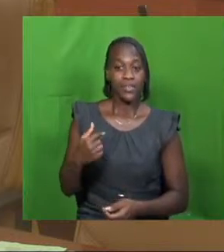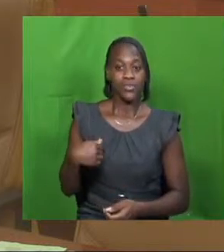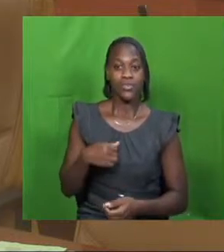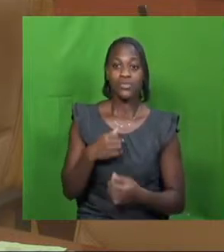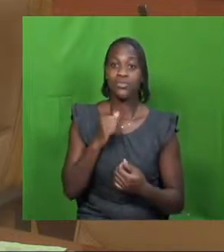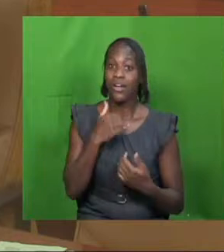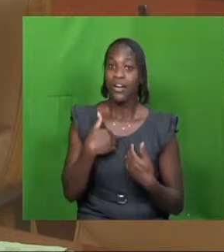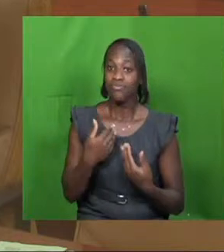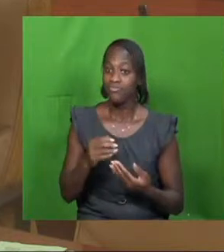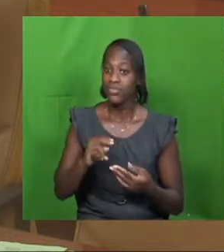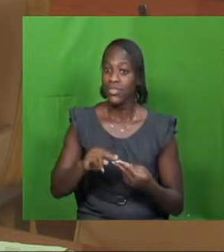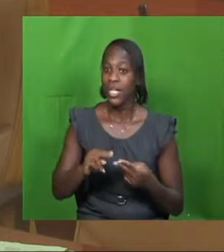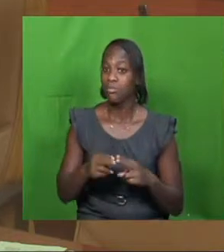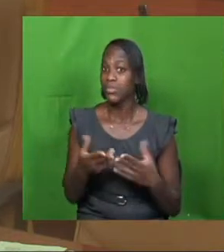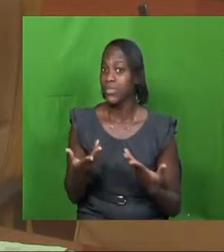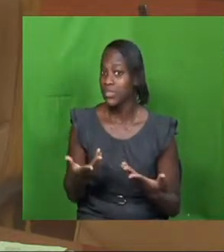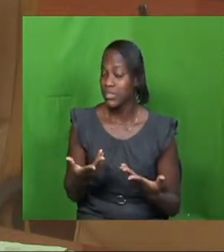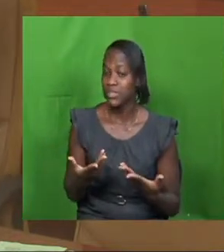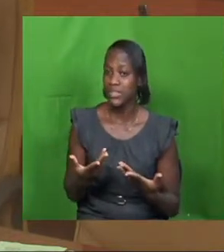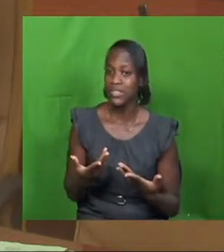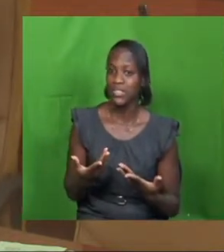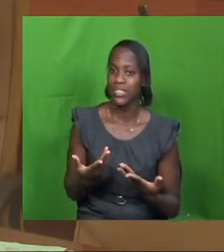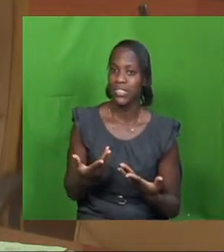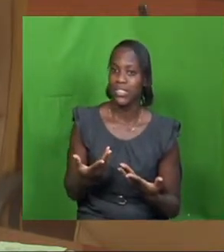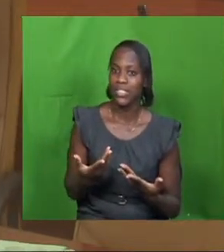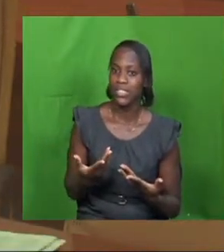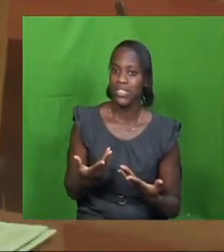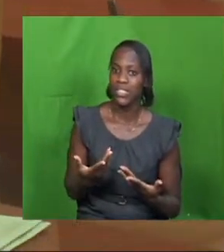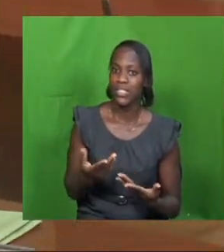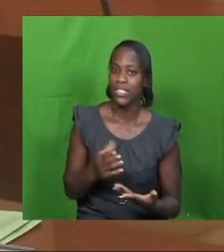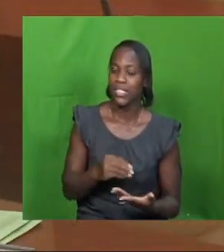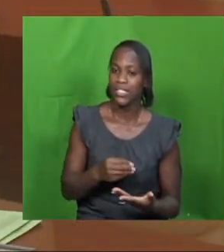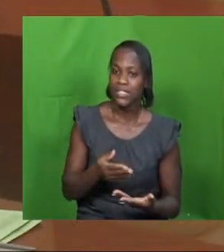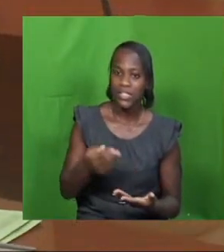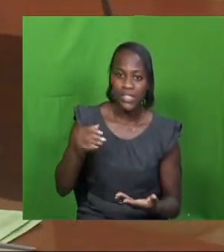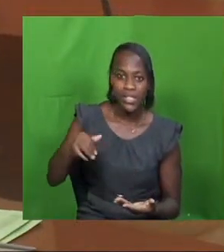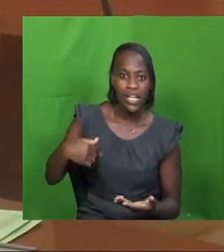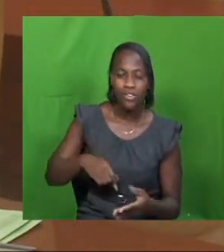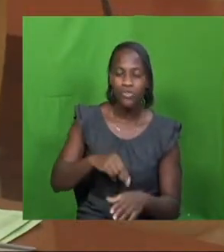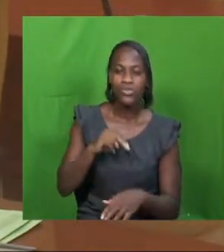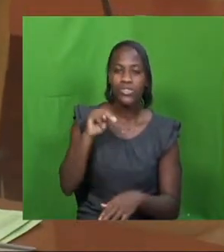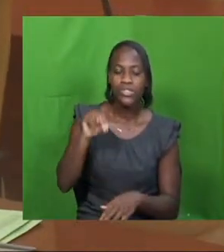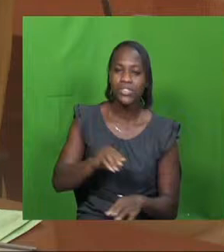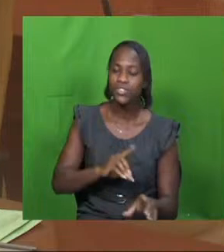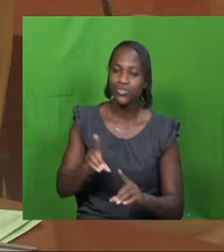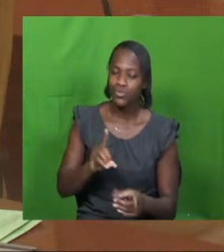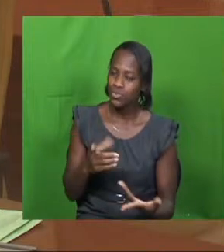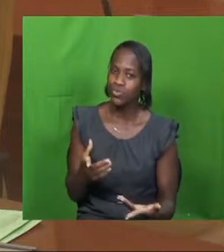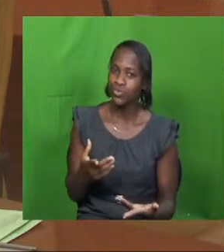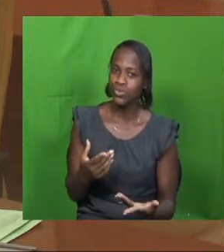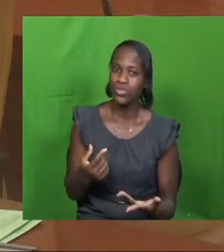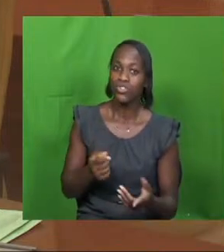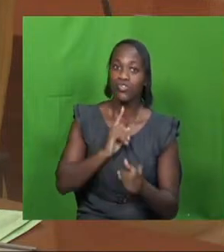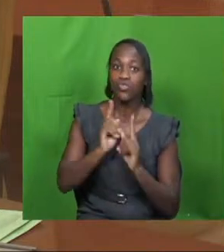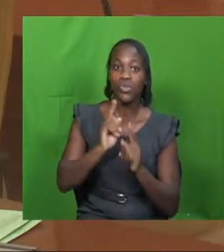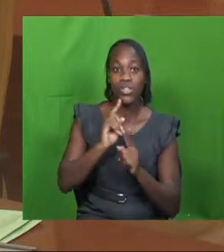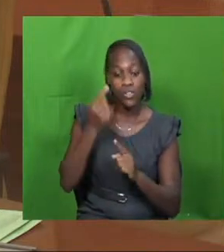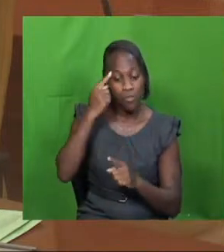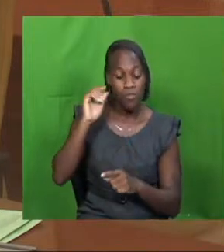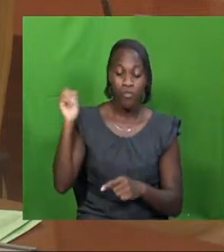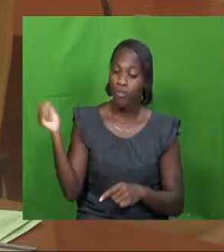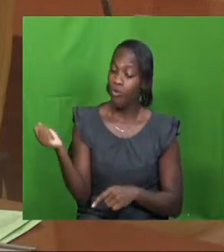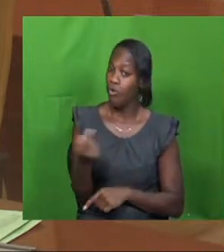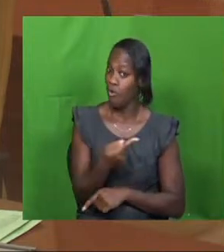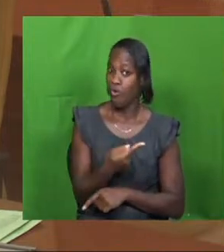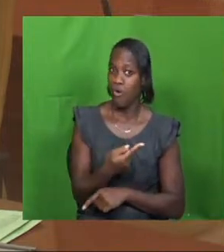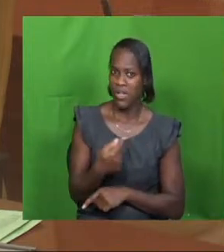arrears we are all having, and the Speaker is speaking on our behalf. So I identify with you. And as Speaker, you know,